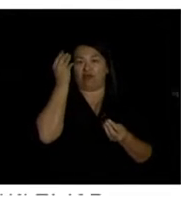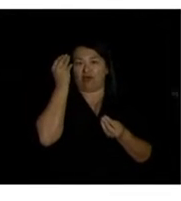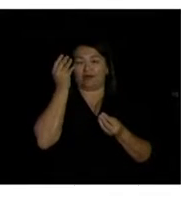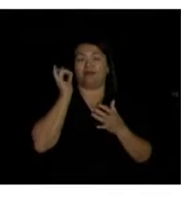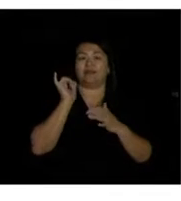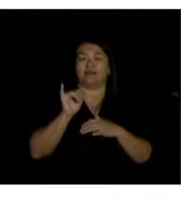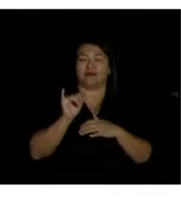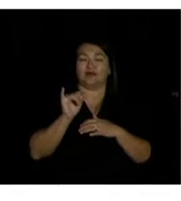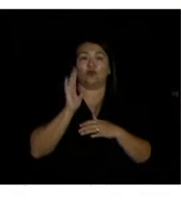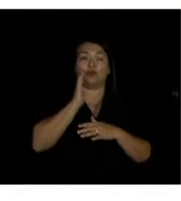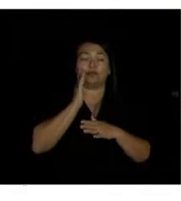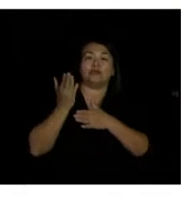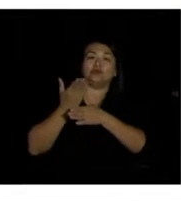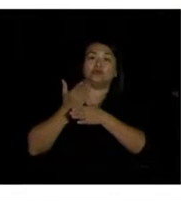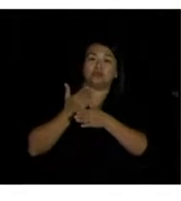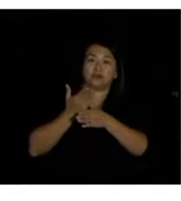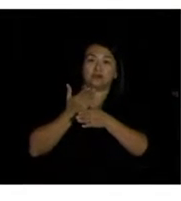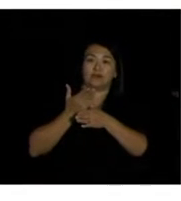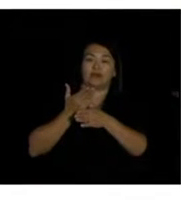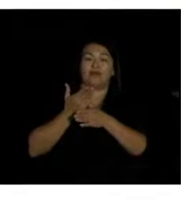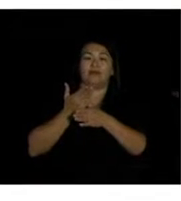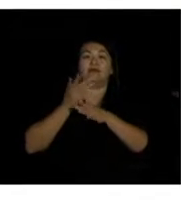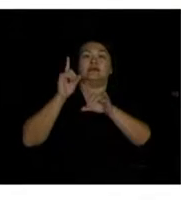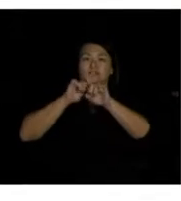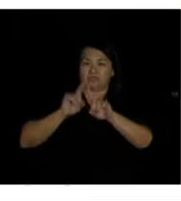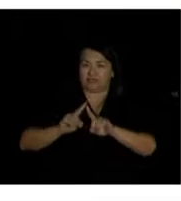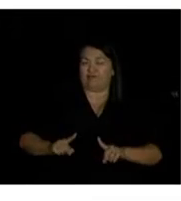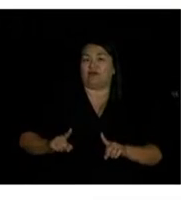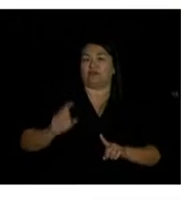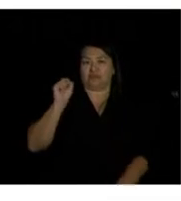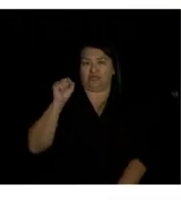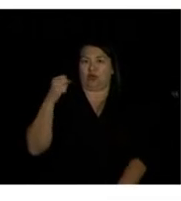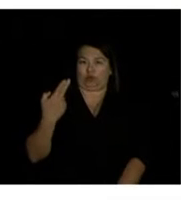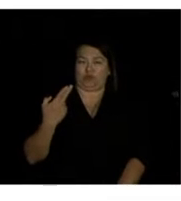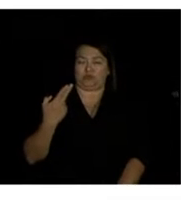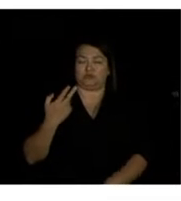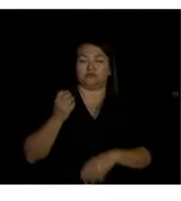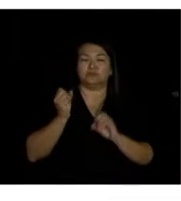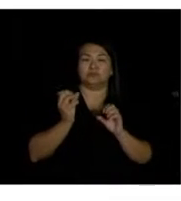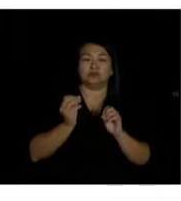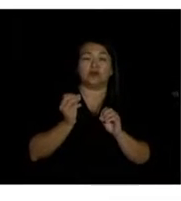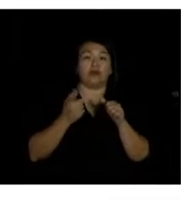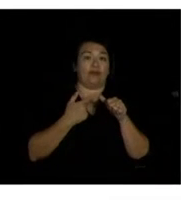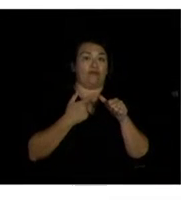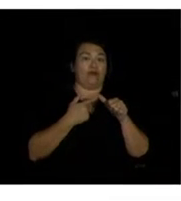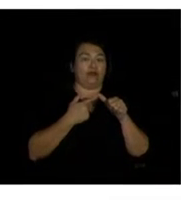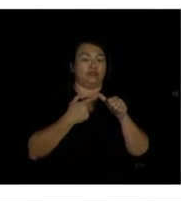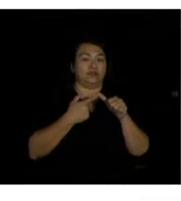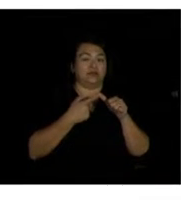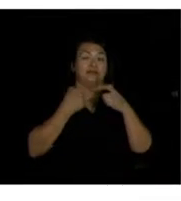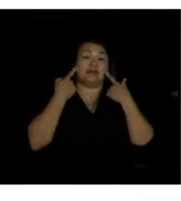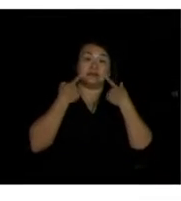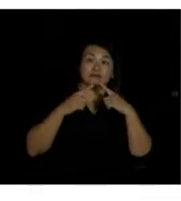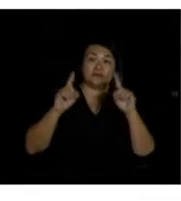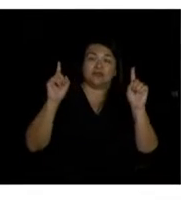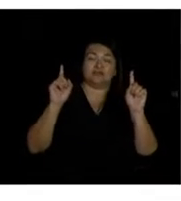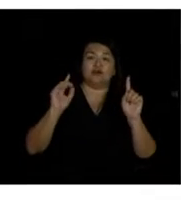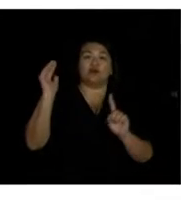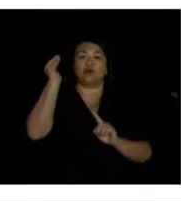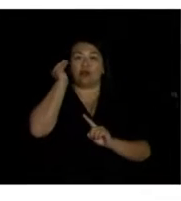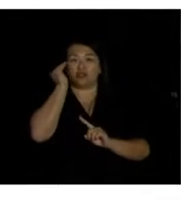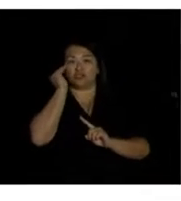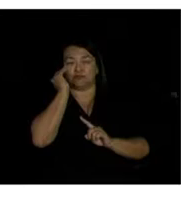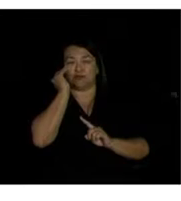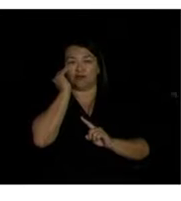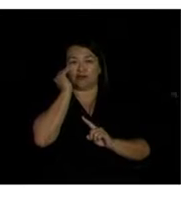that's shared by a number of different stakeholders, right? So the first one up here, to be successful, knowledgeable,